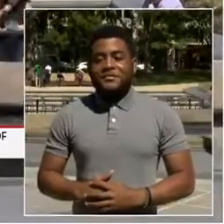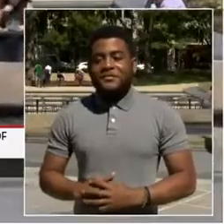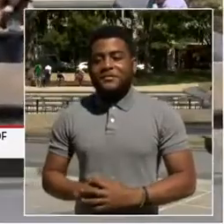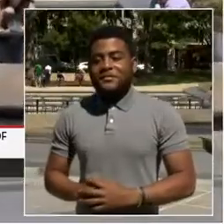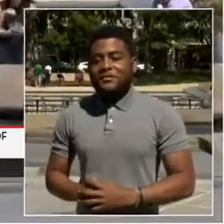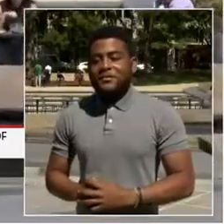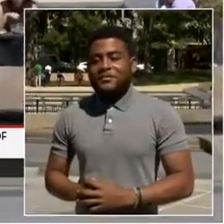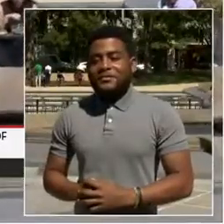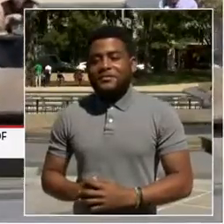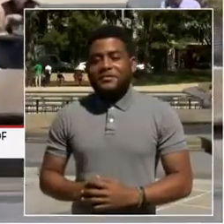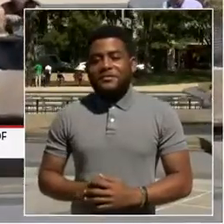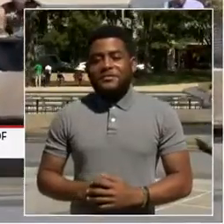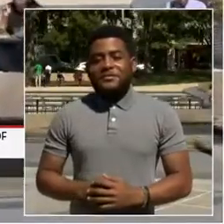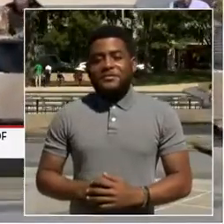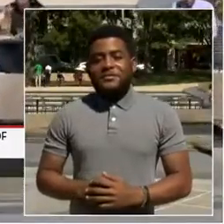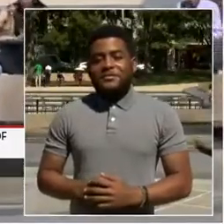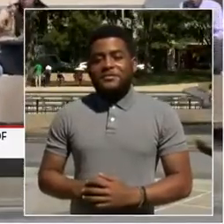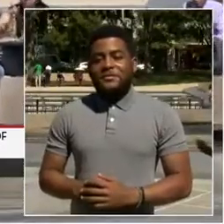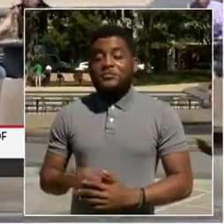Members of the council,